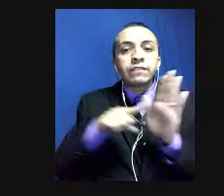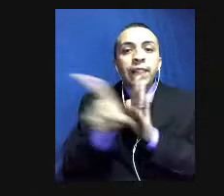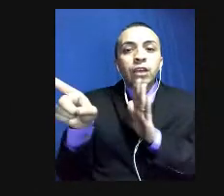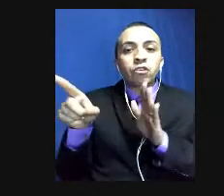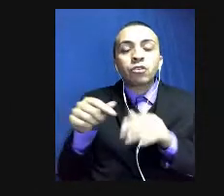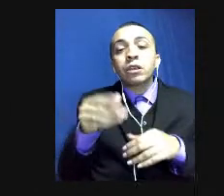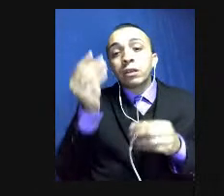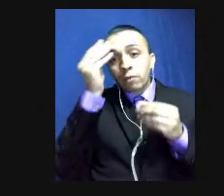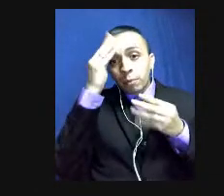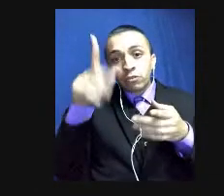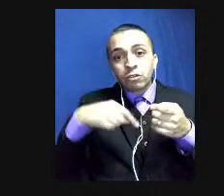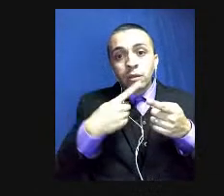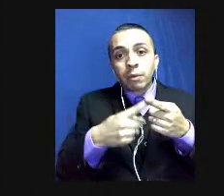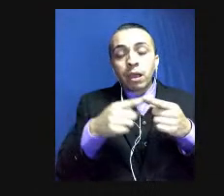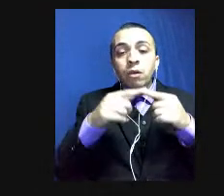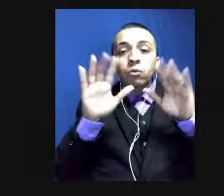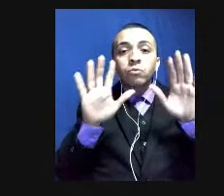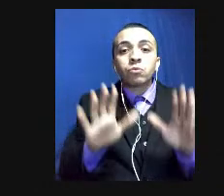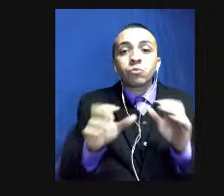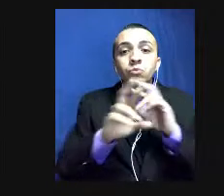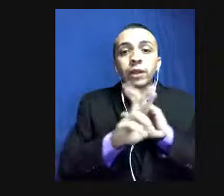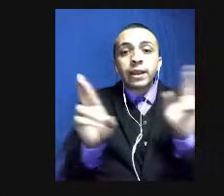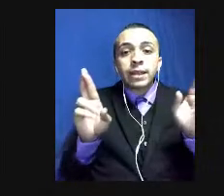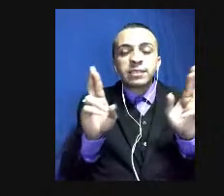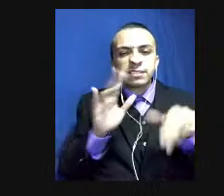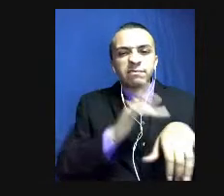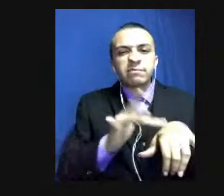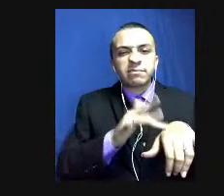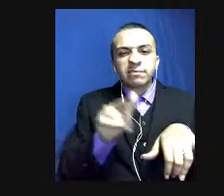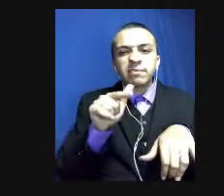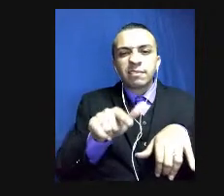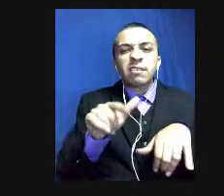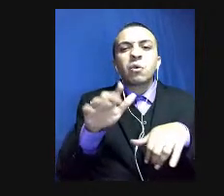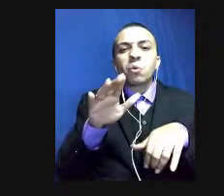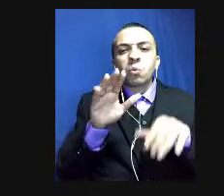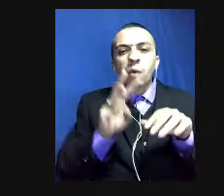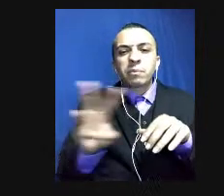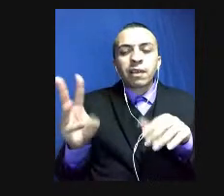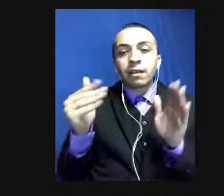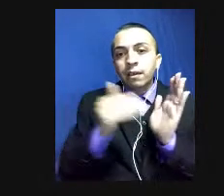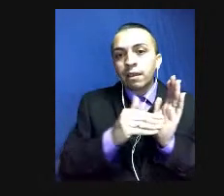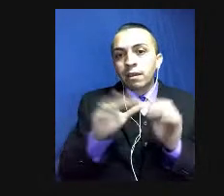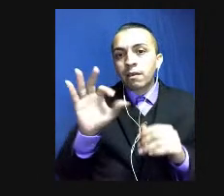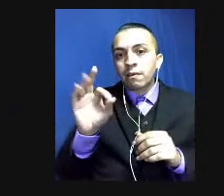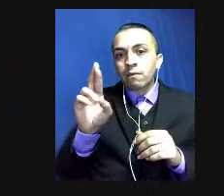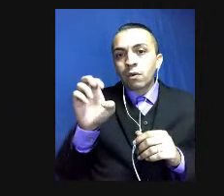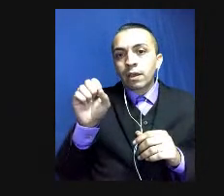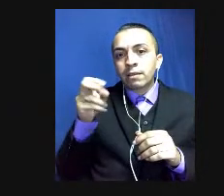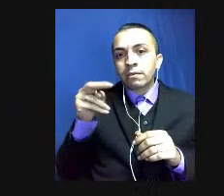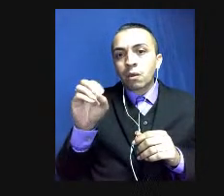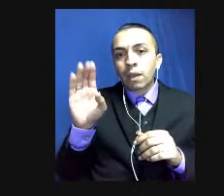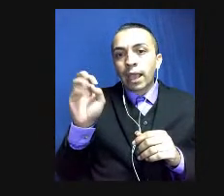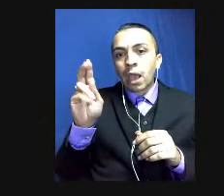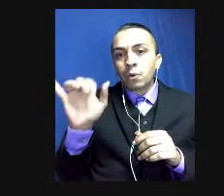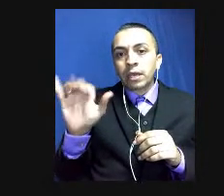readiness and preparations is available on Fresno County Recovery website. Again,